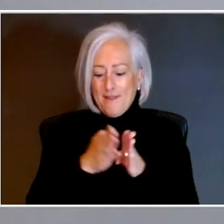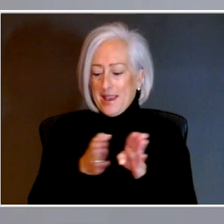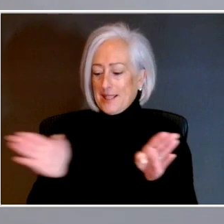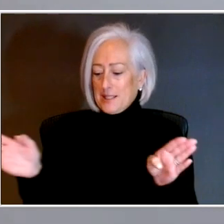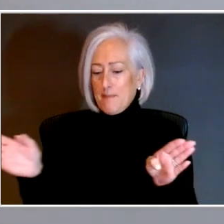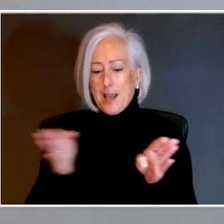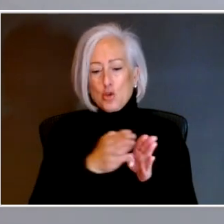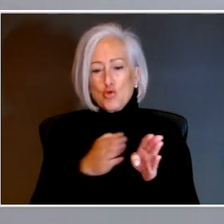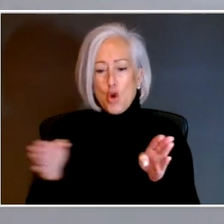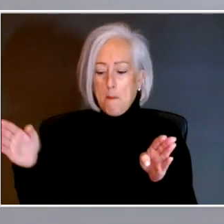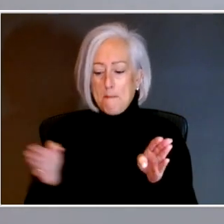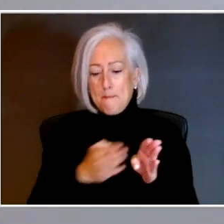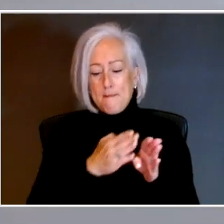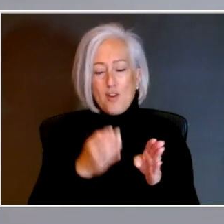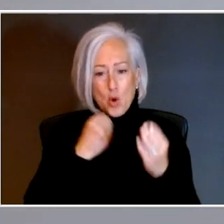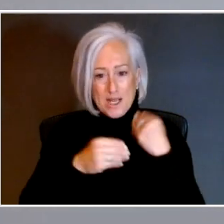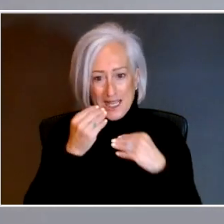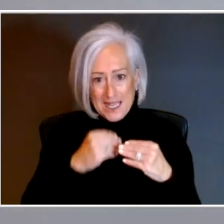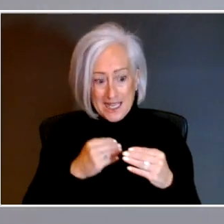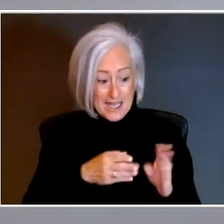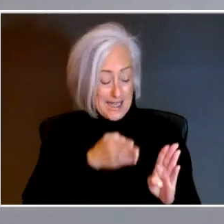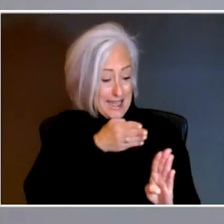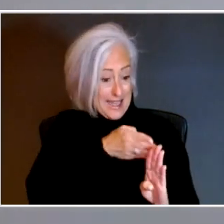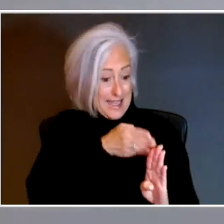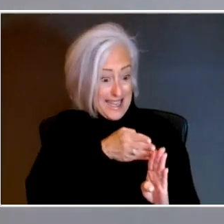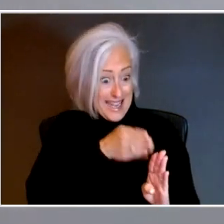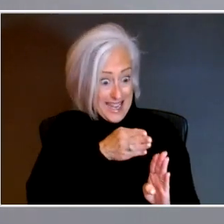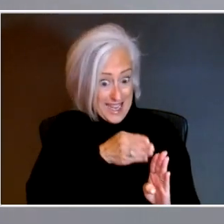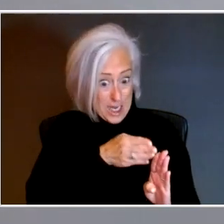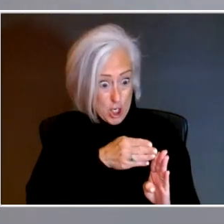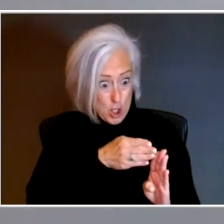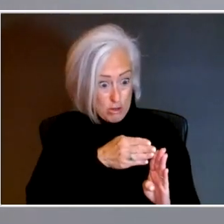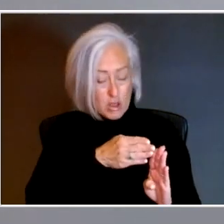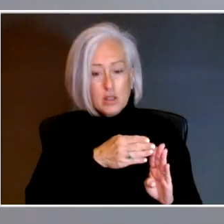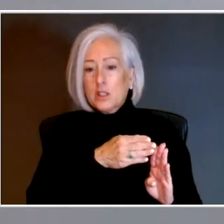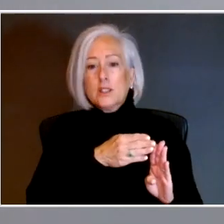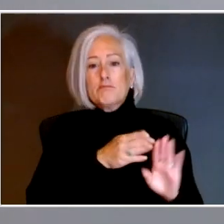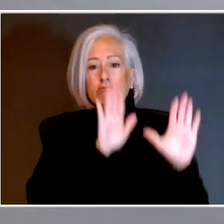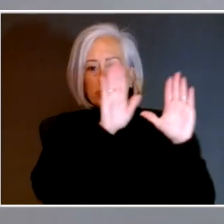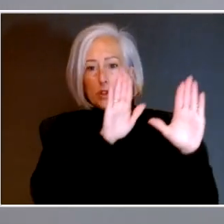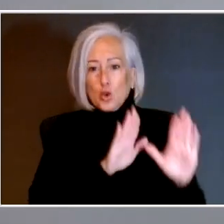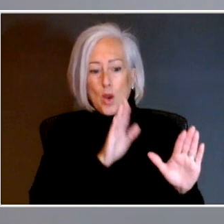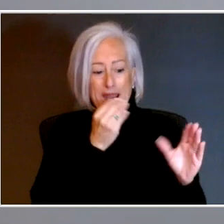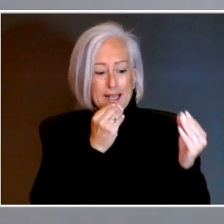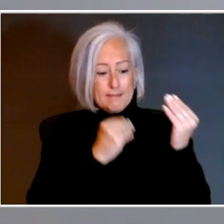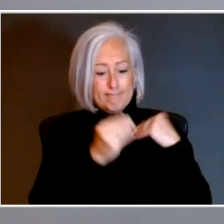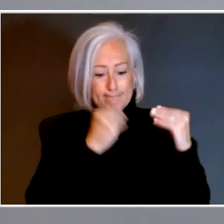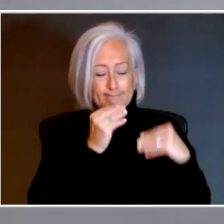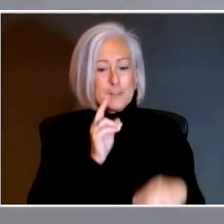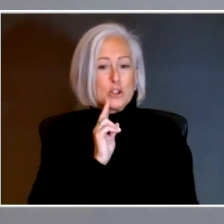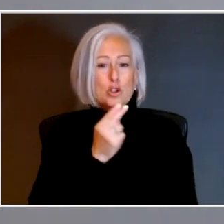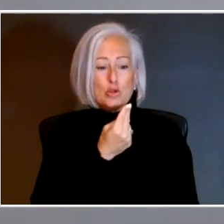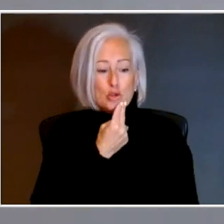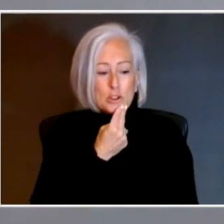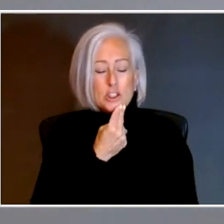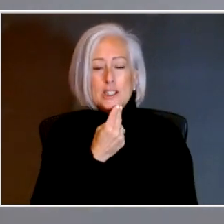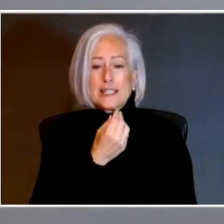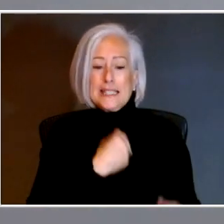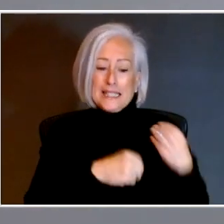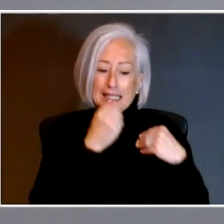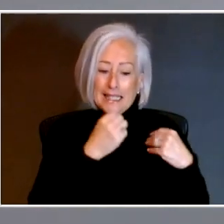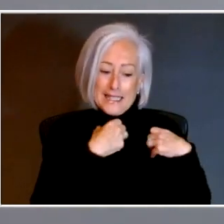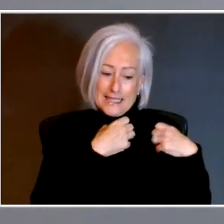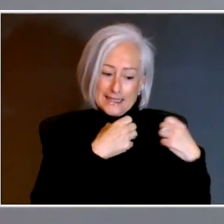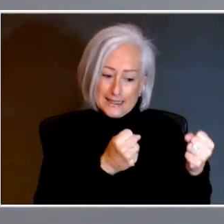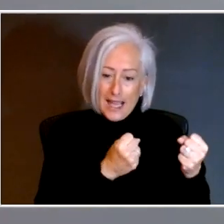on. So on one side, we have sort of this optimized nutrition, and that describes eating that's going to be safe, it's